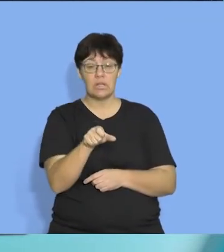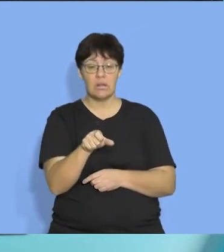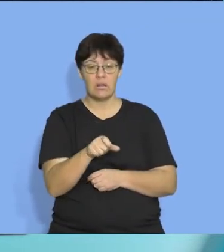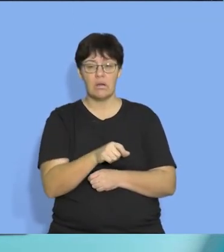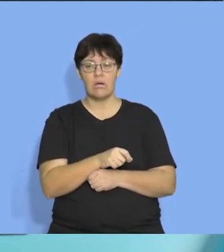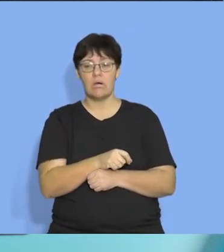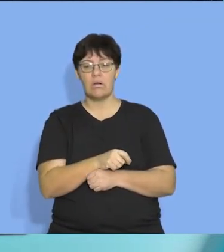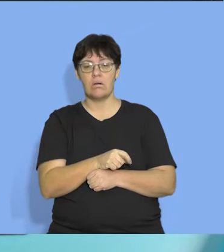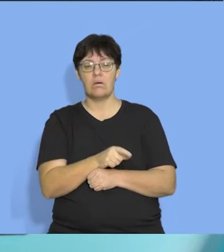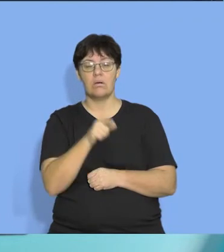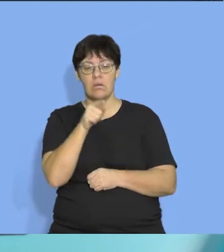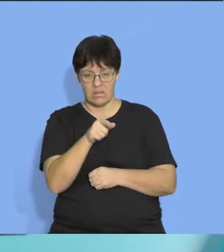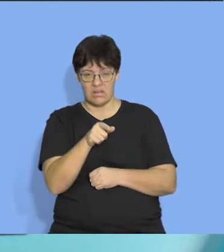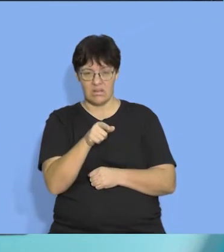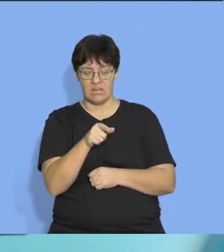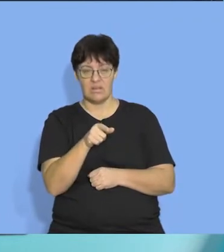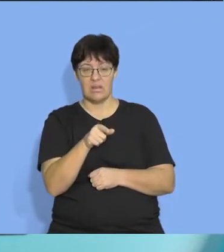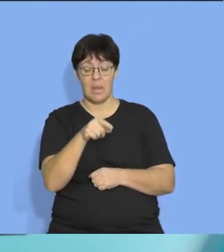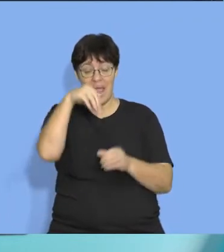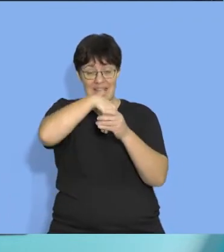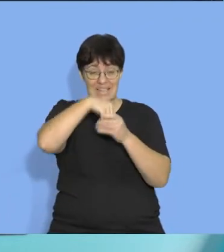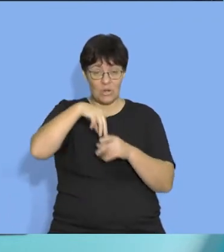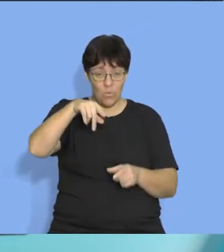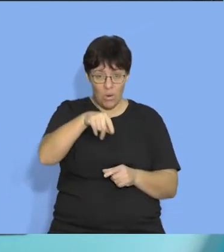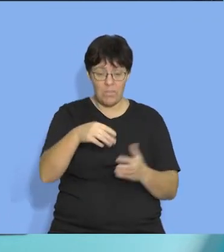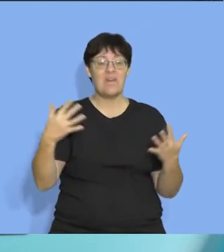is actually going faster than 30.